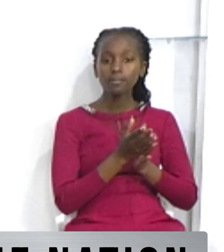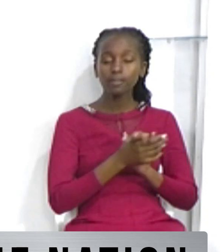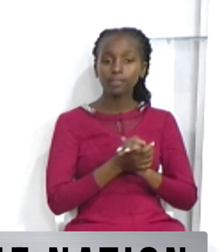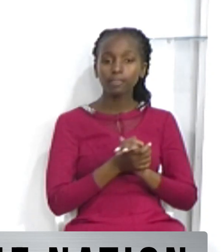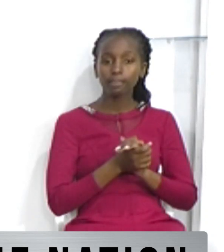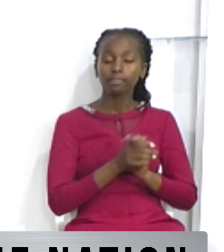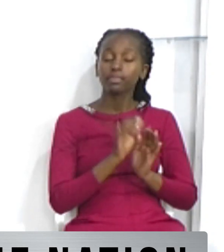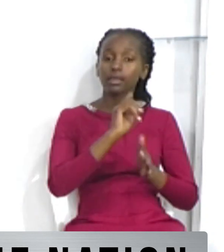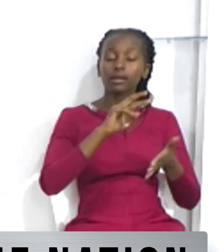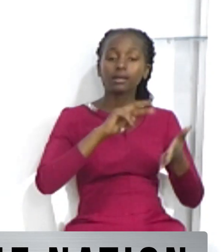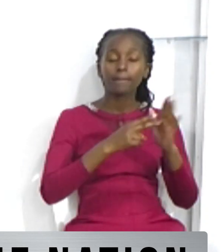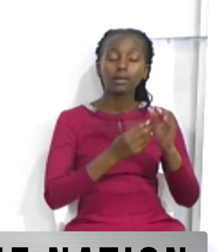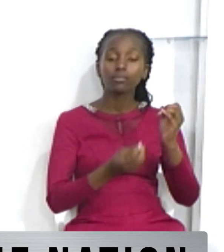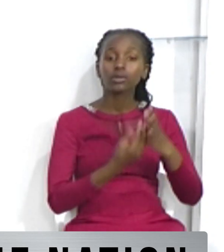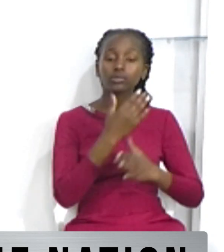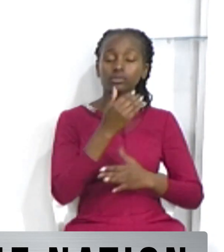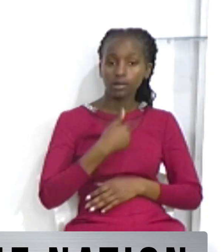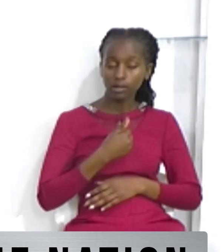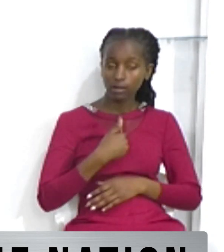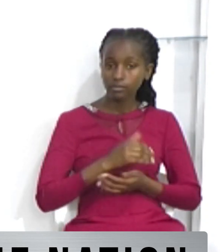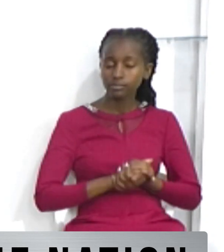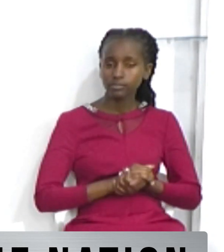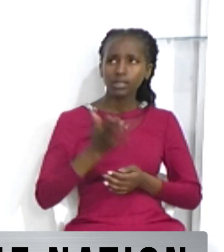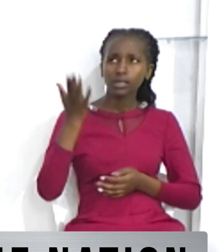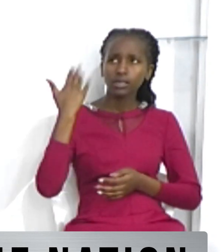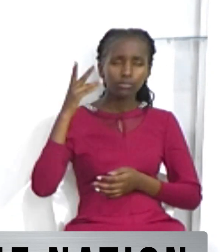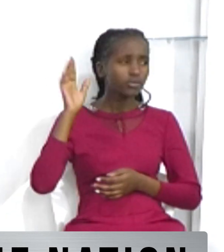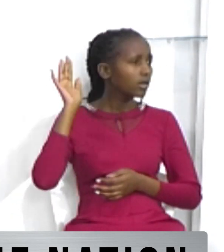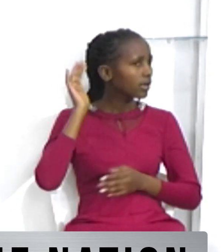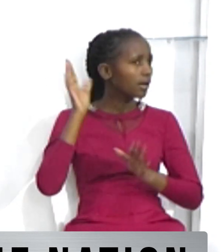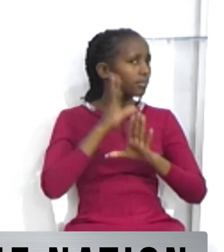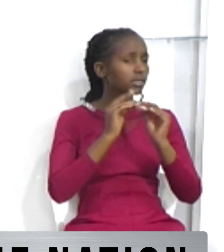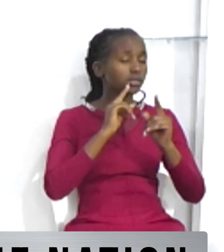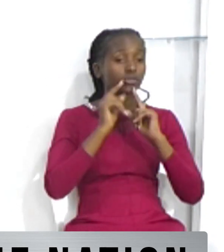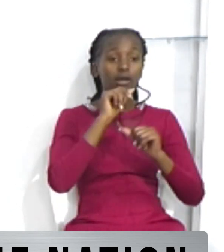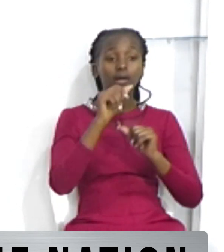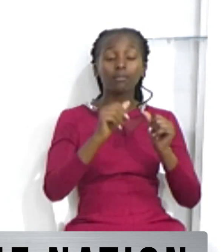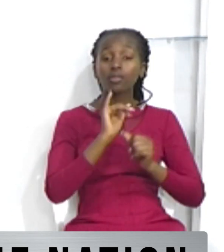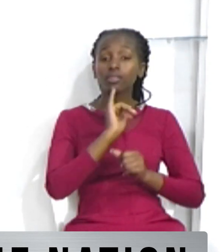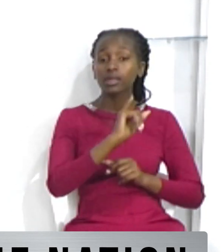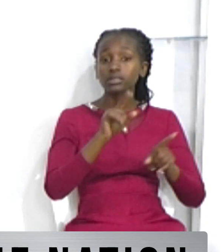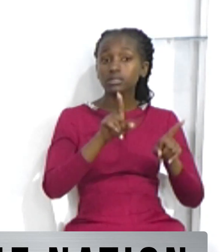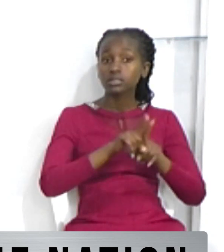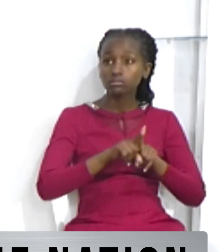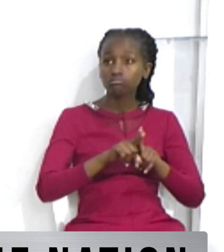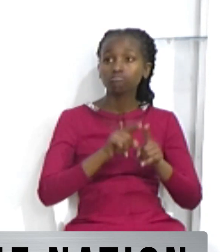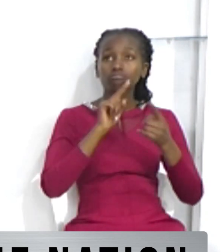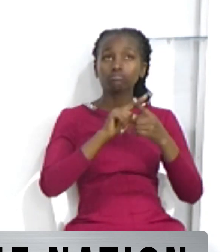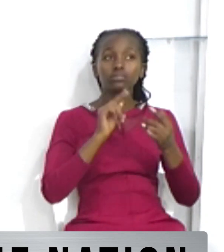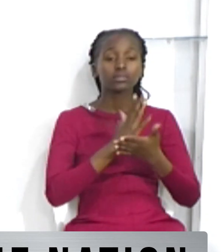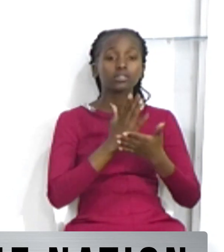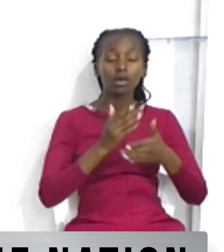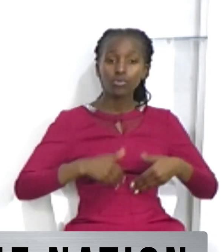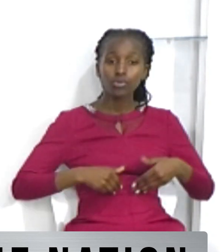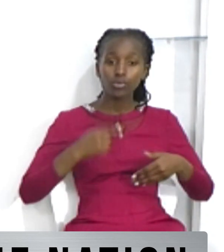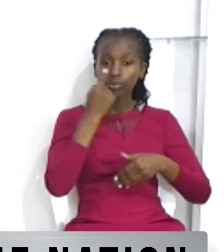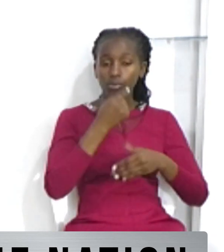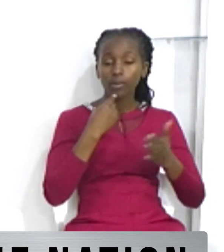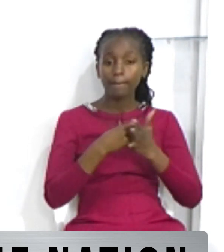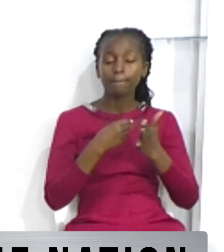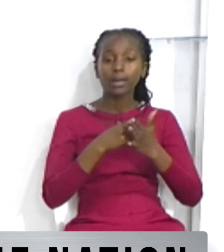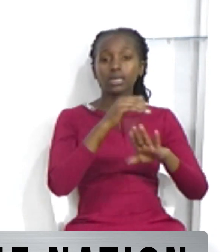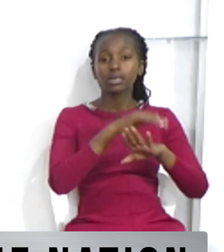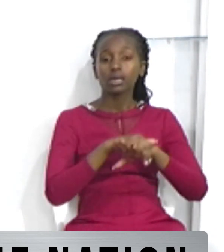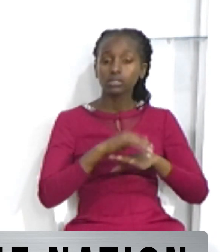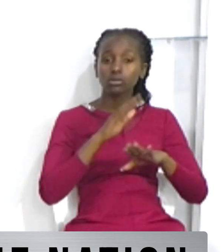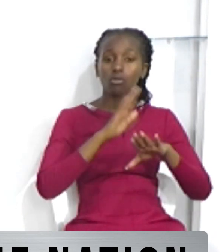is part of production. I had the president talk about it. Some of our youth are still earning some money